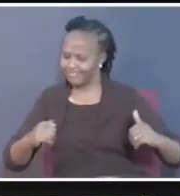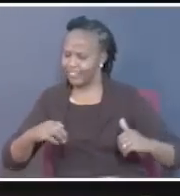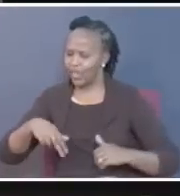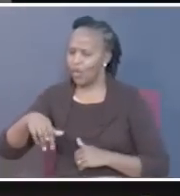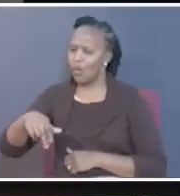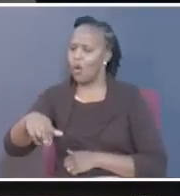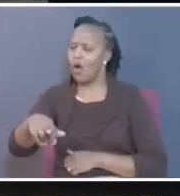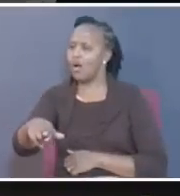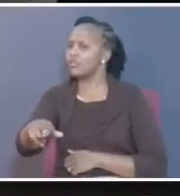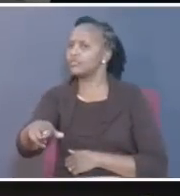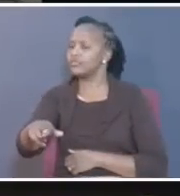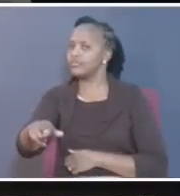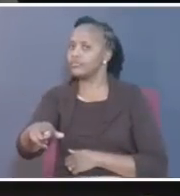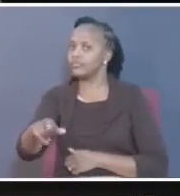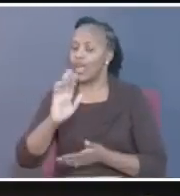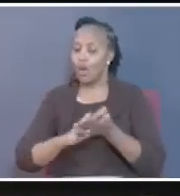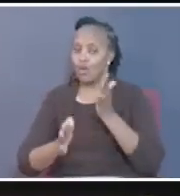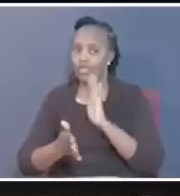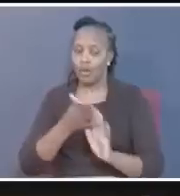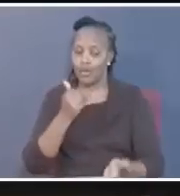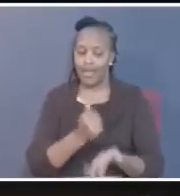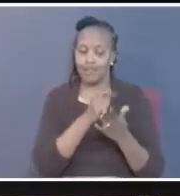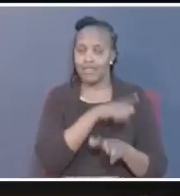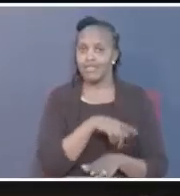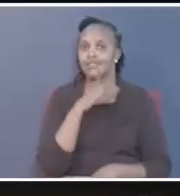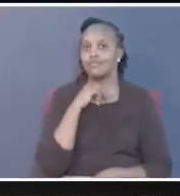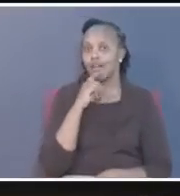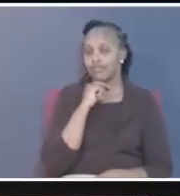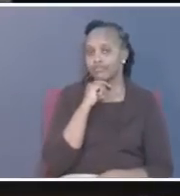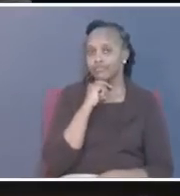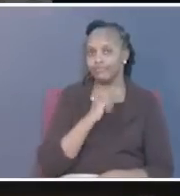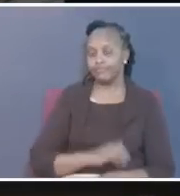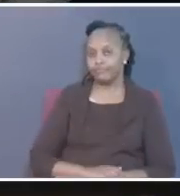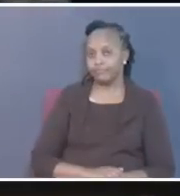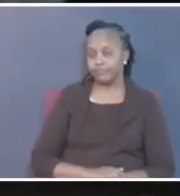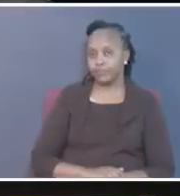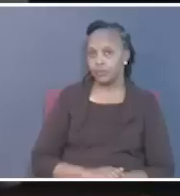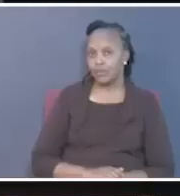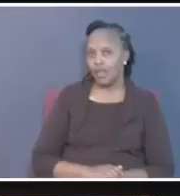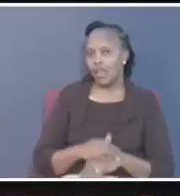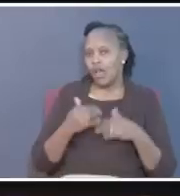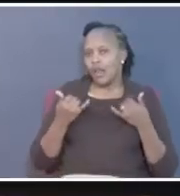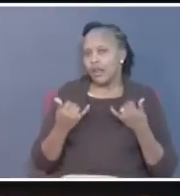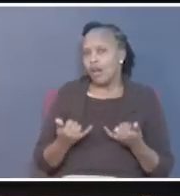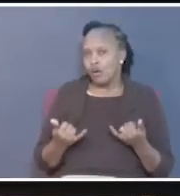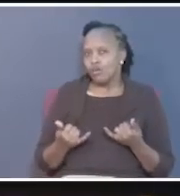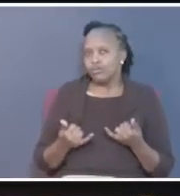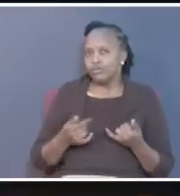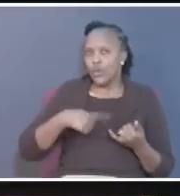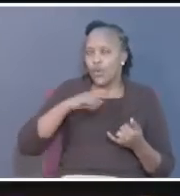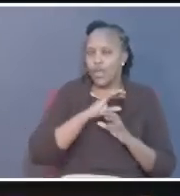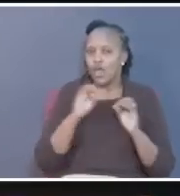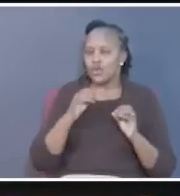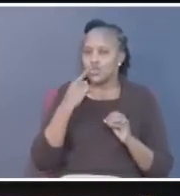him and passed by on the other side of the road. Now, we're not told why